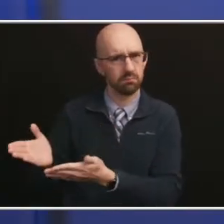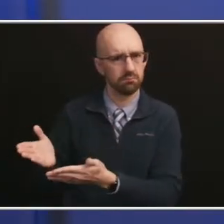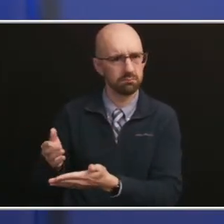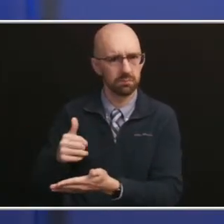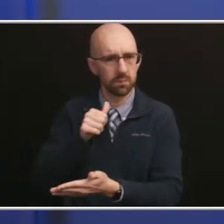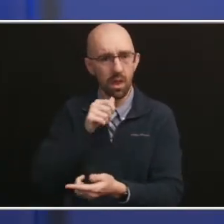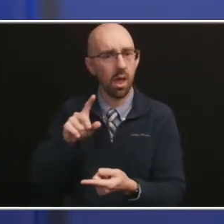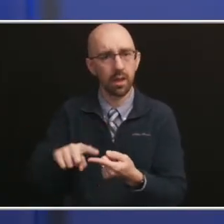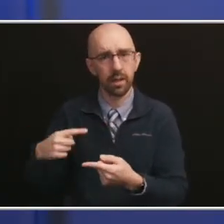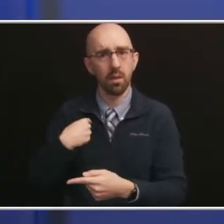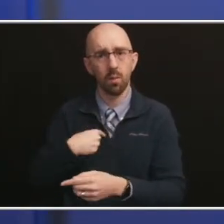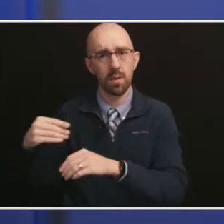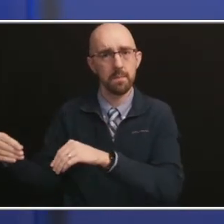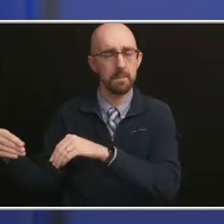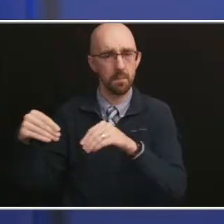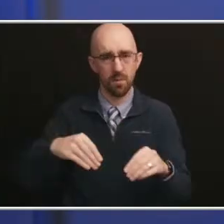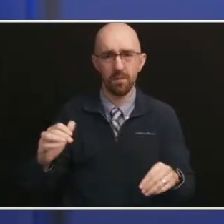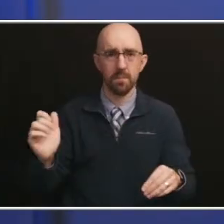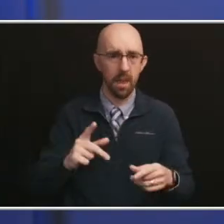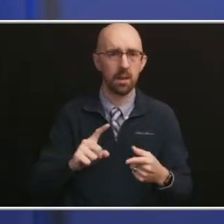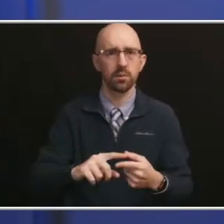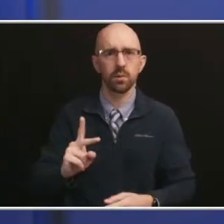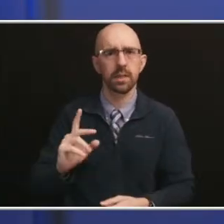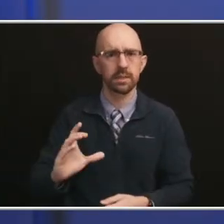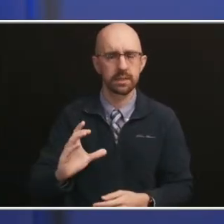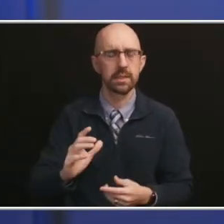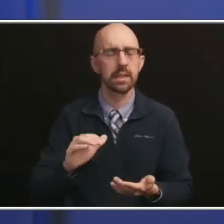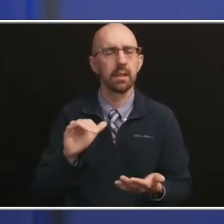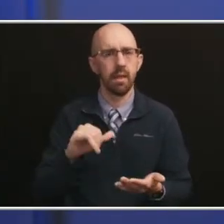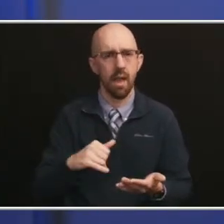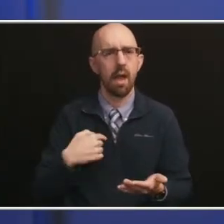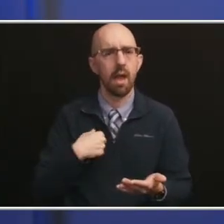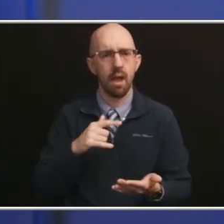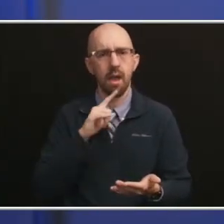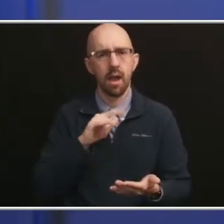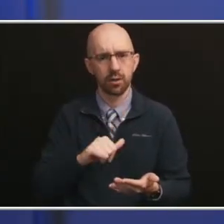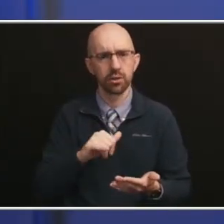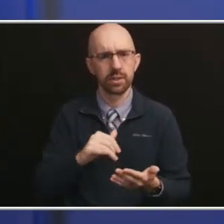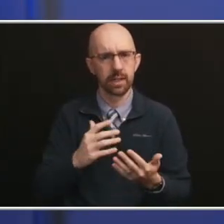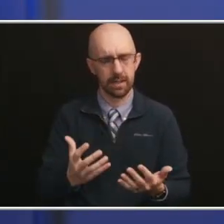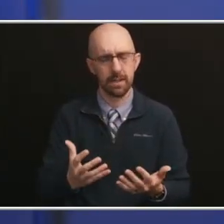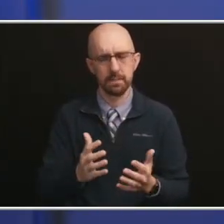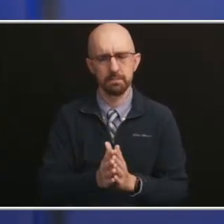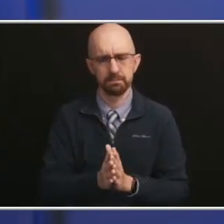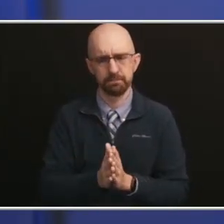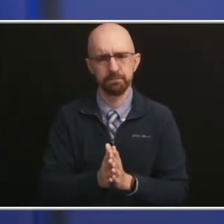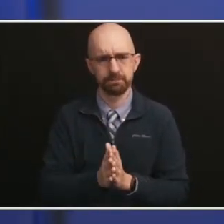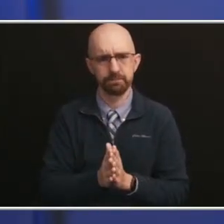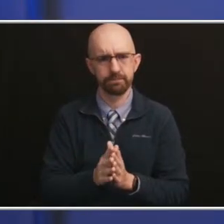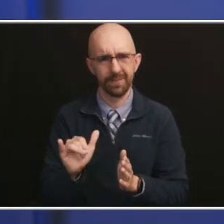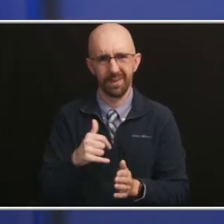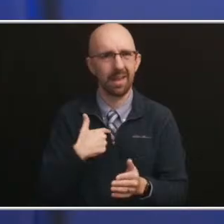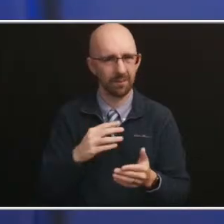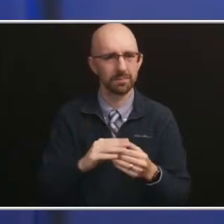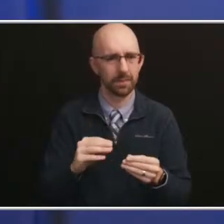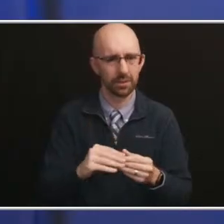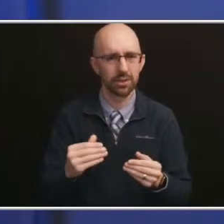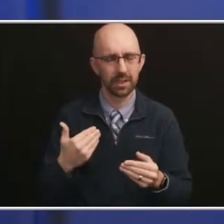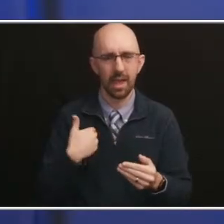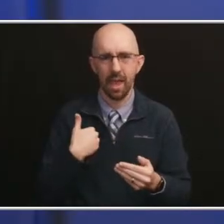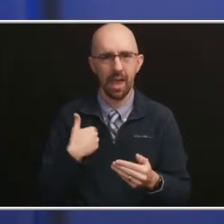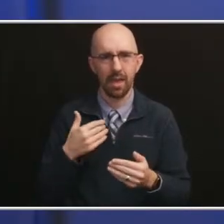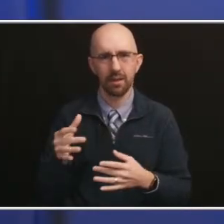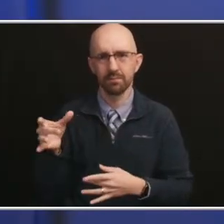had moved back to Kansas City that I actually, as I was saying, had contracted this